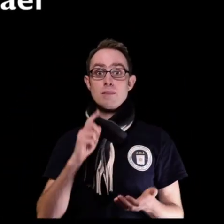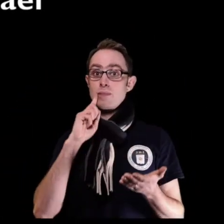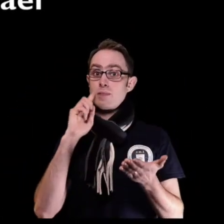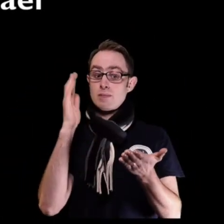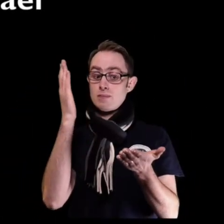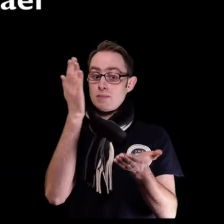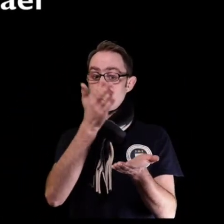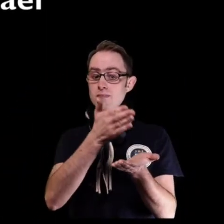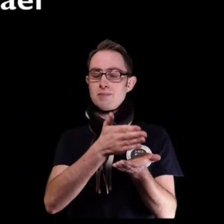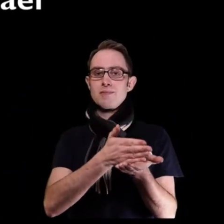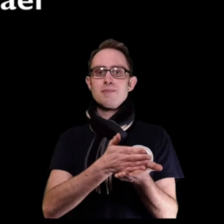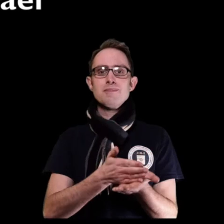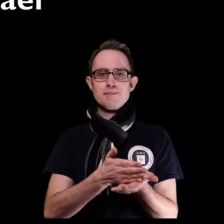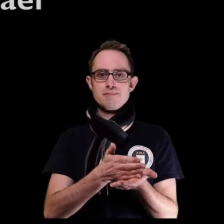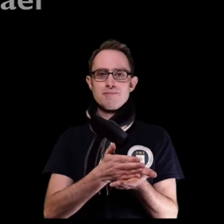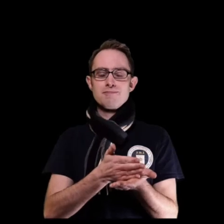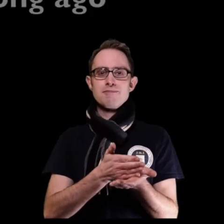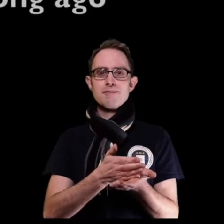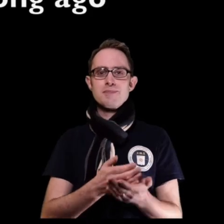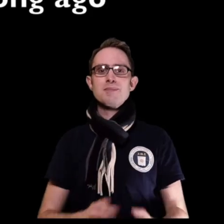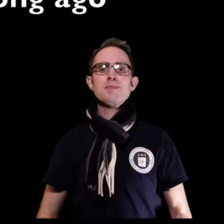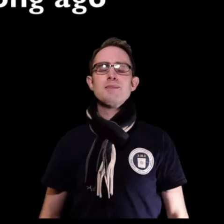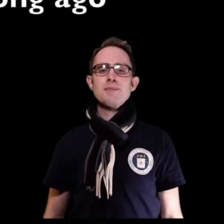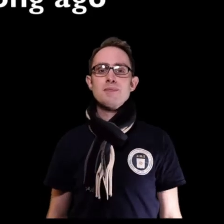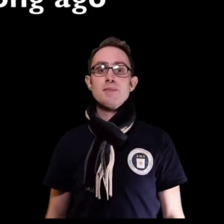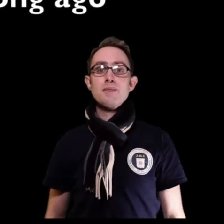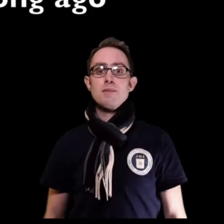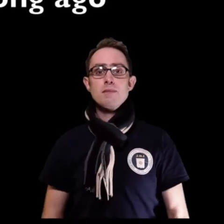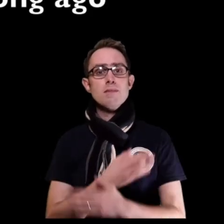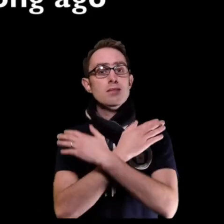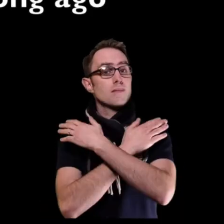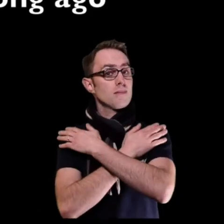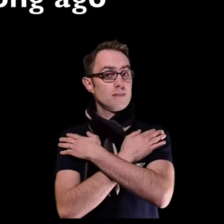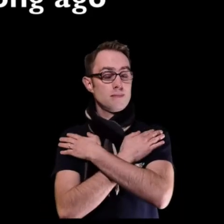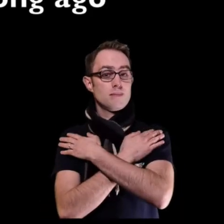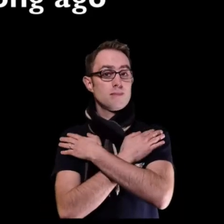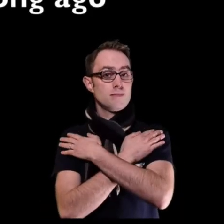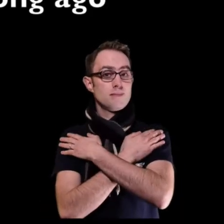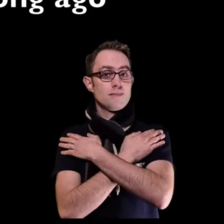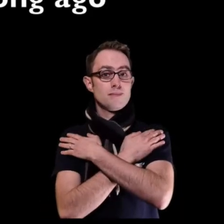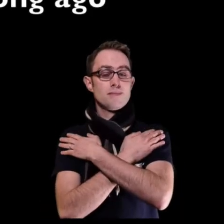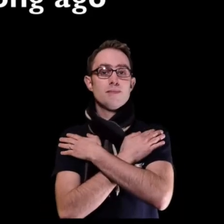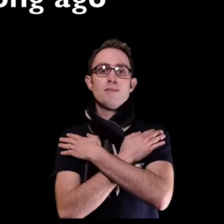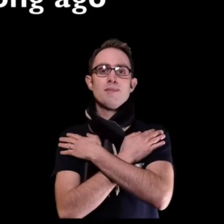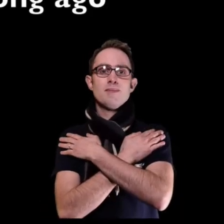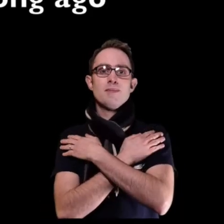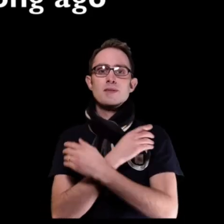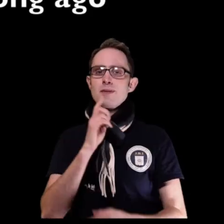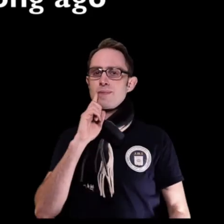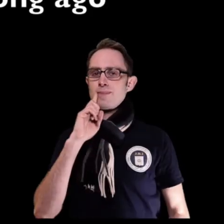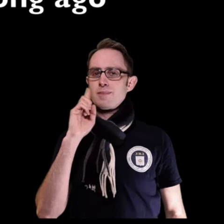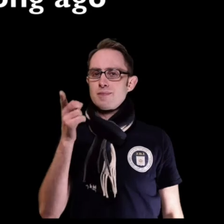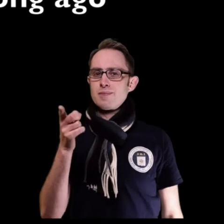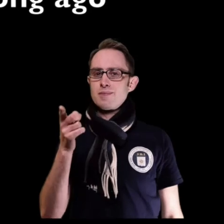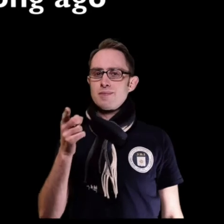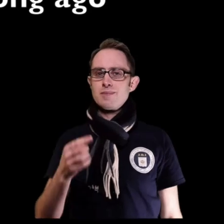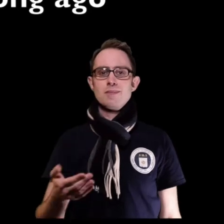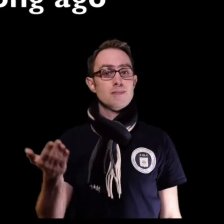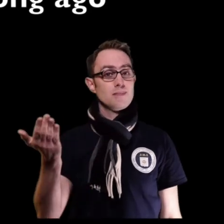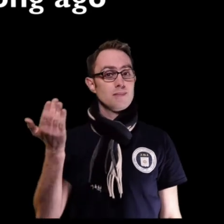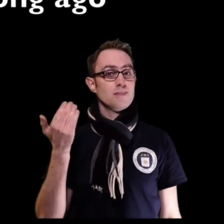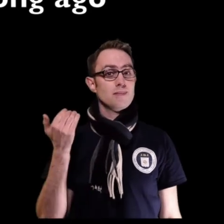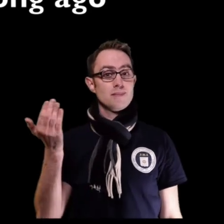keeps his promises to Israel. For you've been merciful, just as you said to